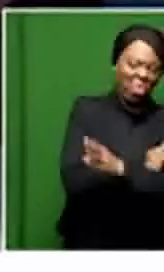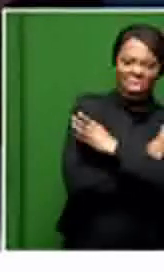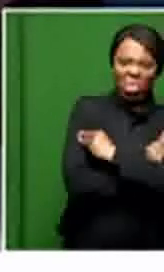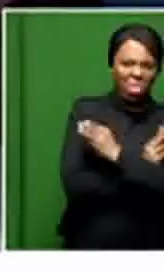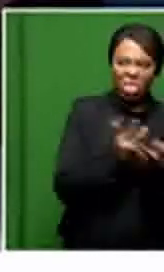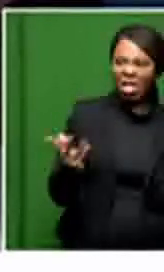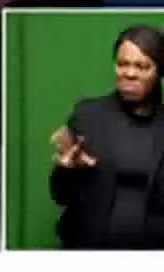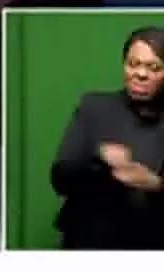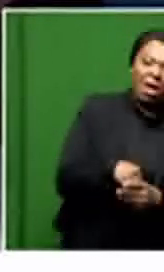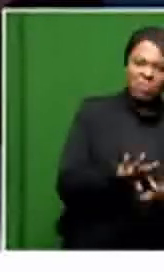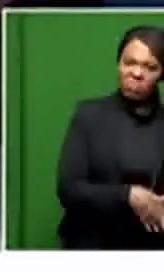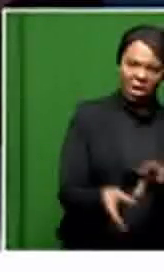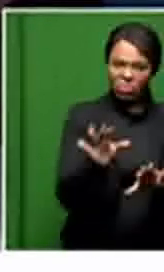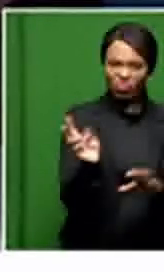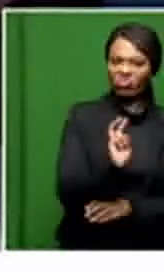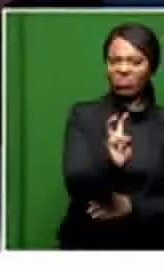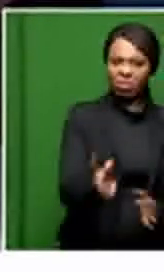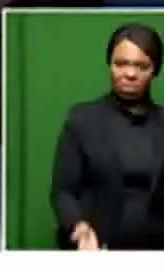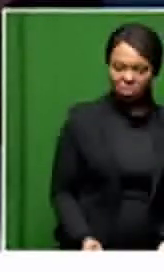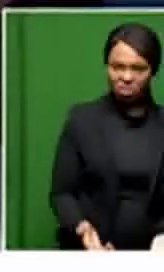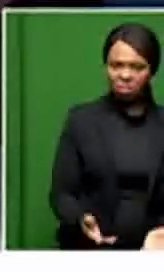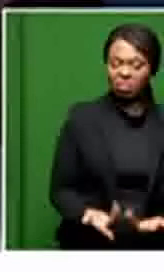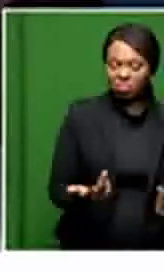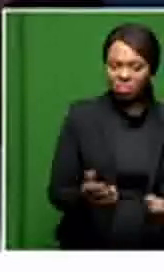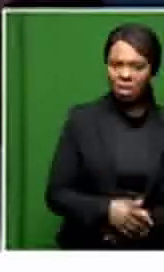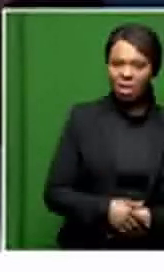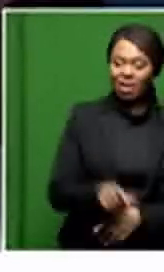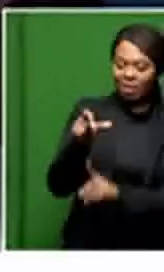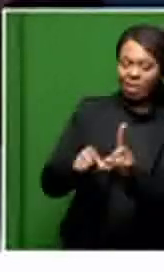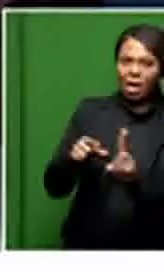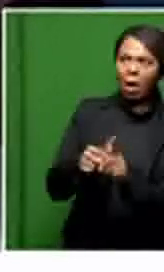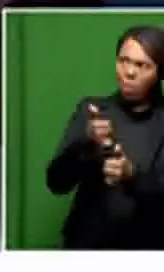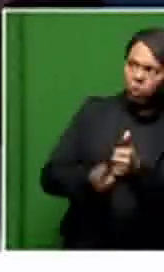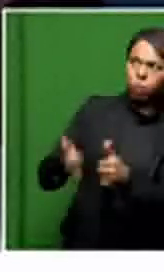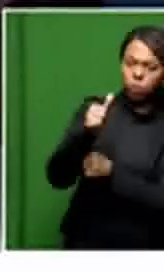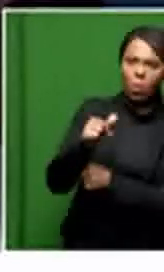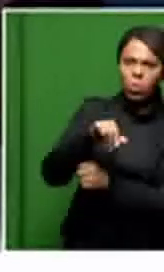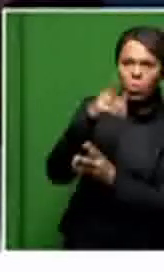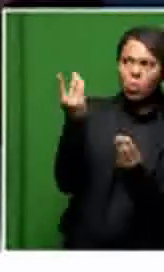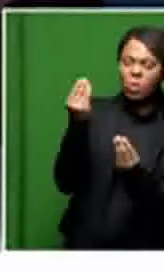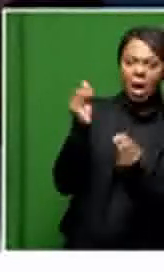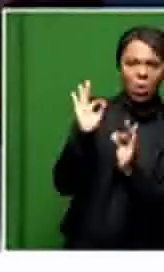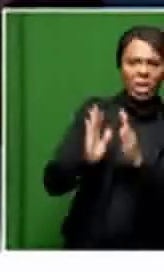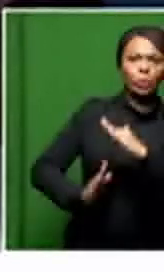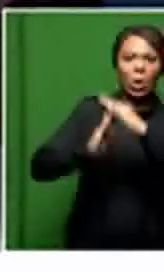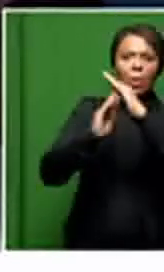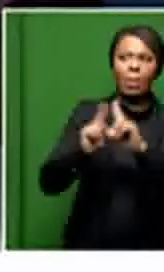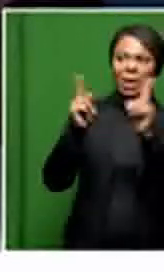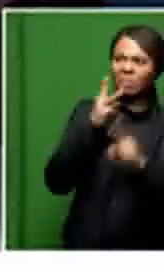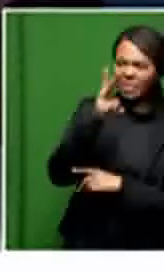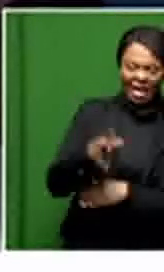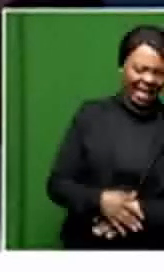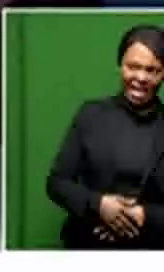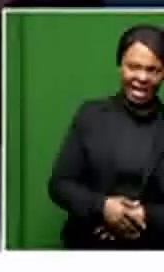a genius, who's world class, it was said, no, this guy should be a scrum half. He can't be a wing. And, anybody watching the